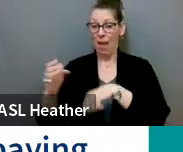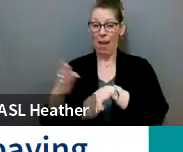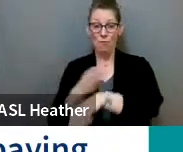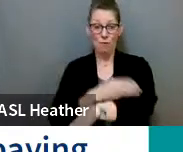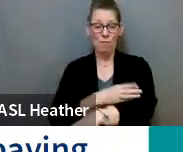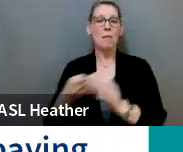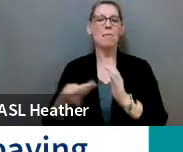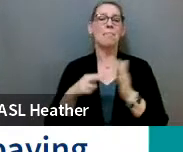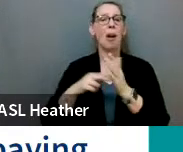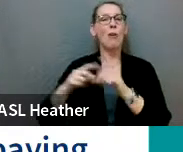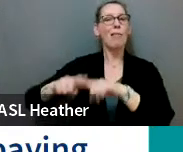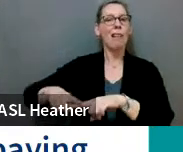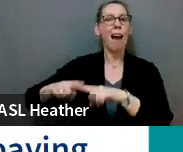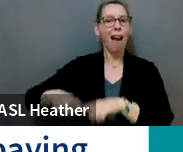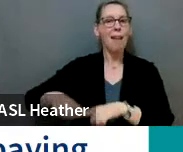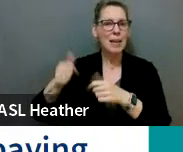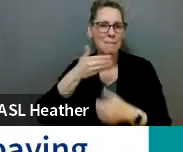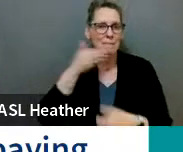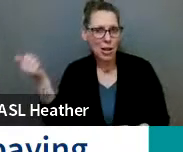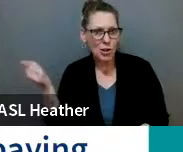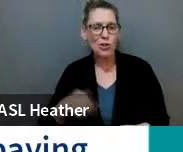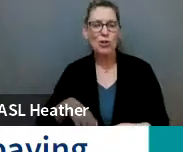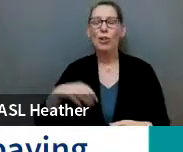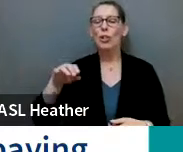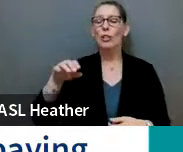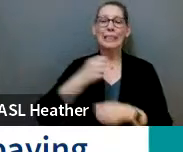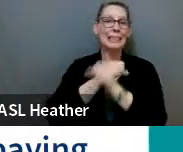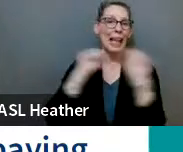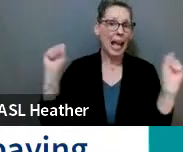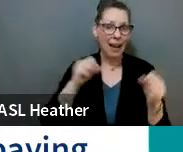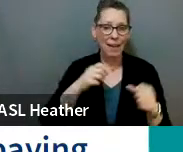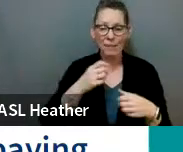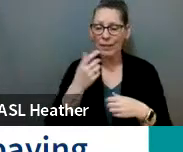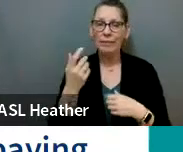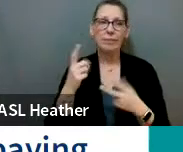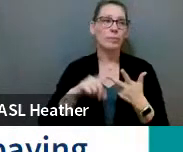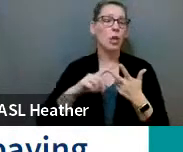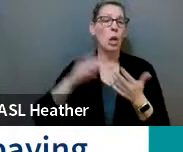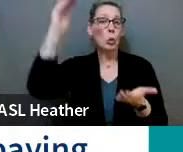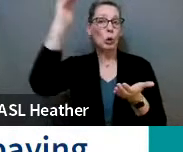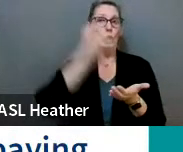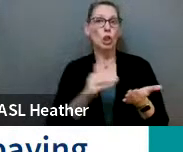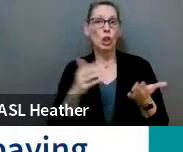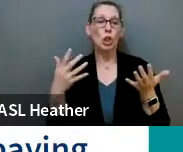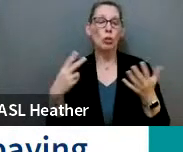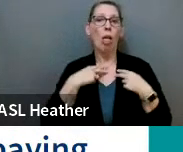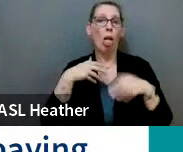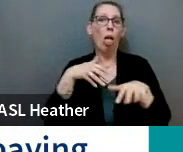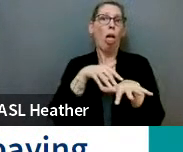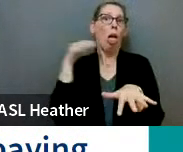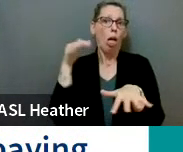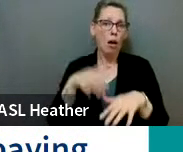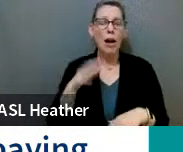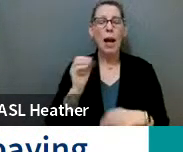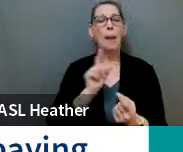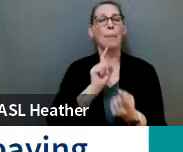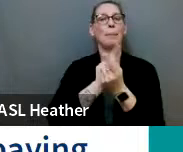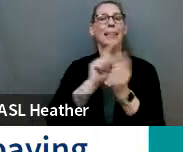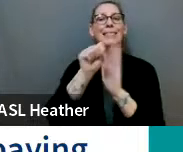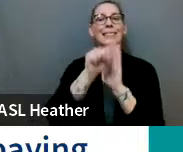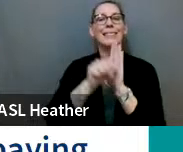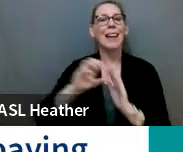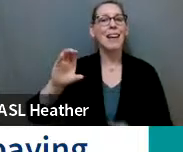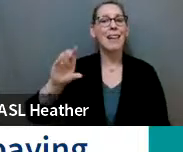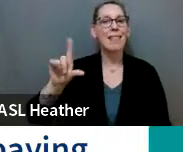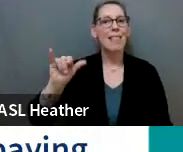of the system, improve safety of the system, reduce congestion, and help meet state climate goals by